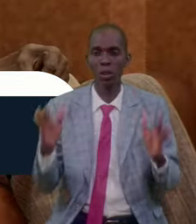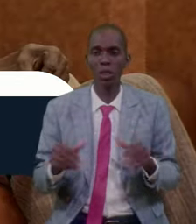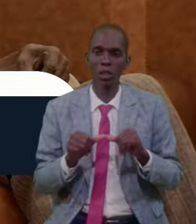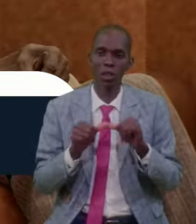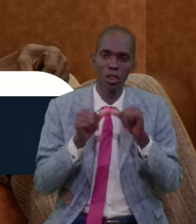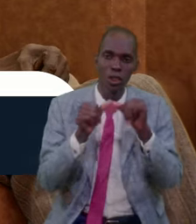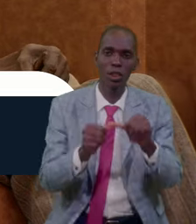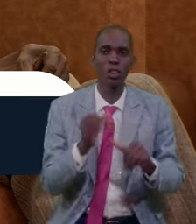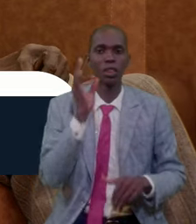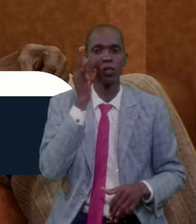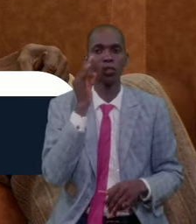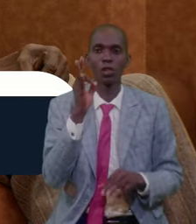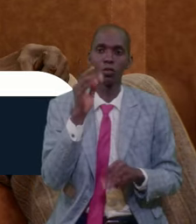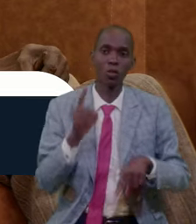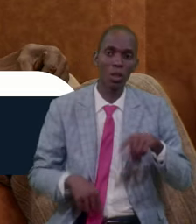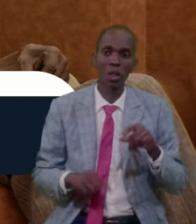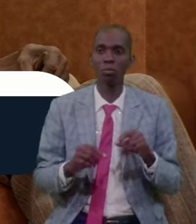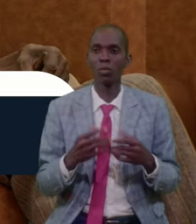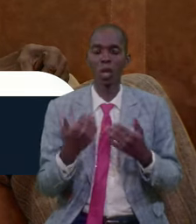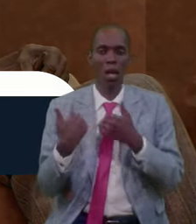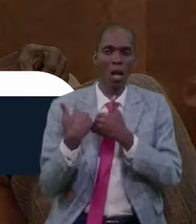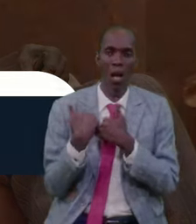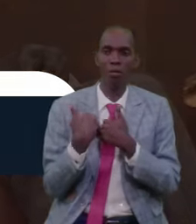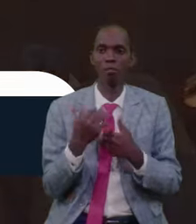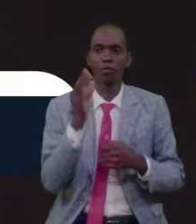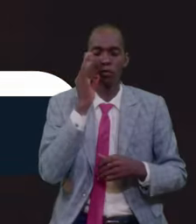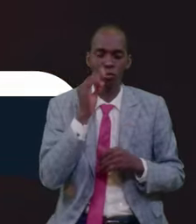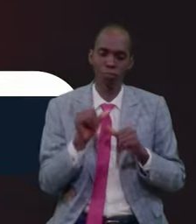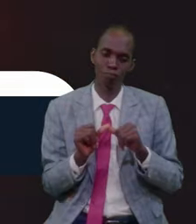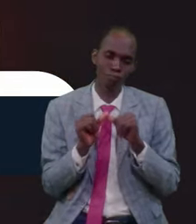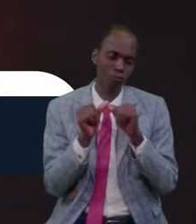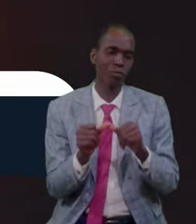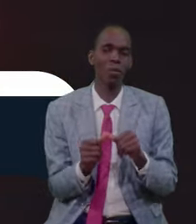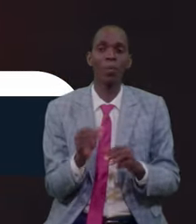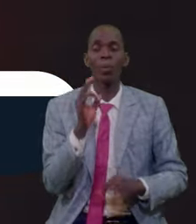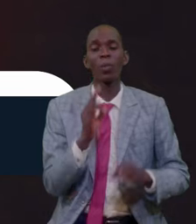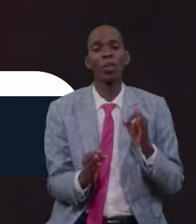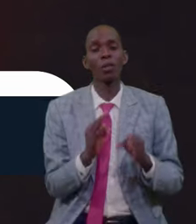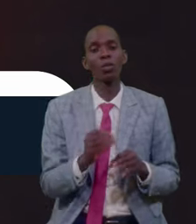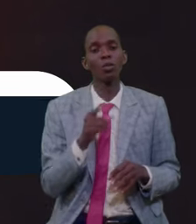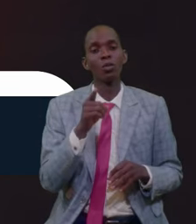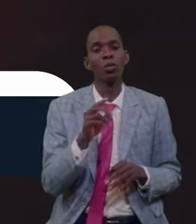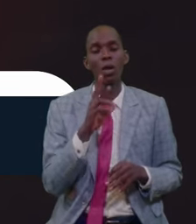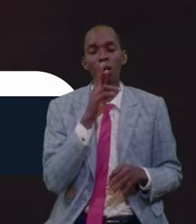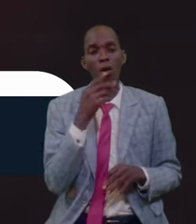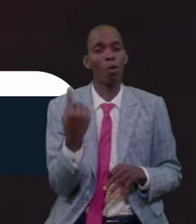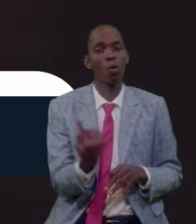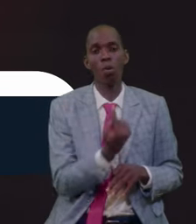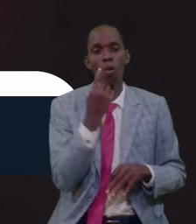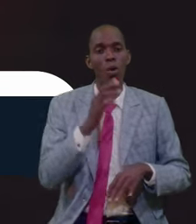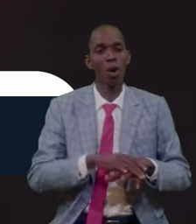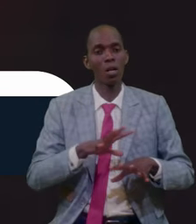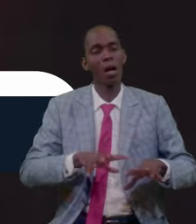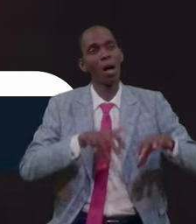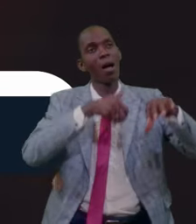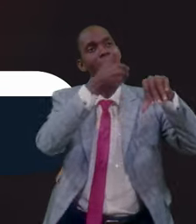you cannot bear fruit steadily, if you're only on the mountain top, when everybody is